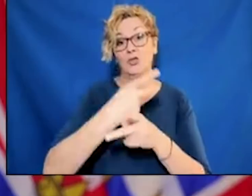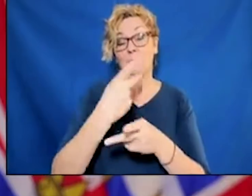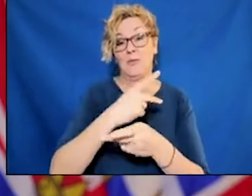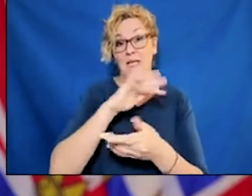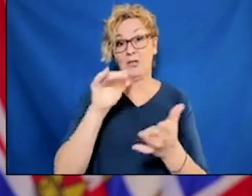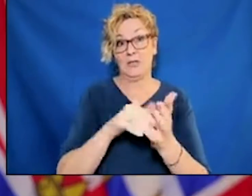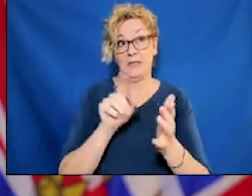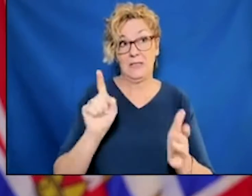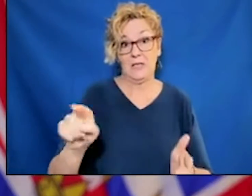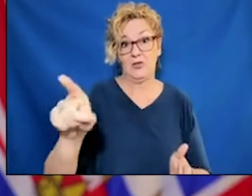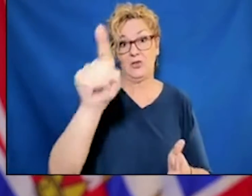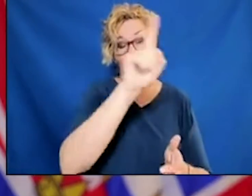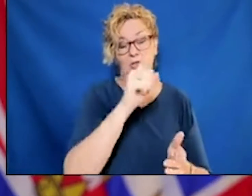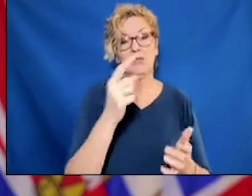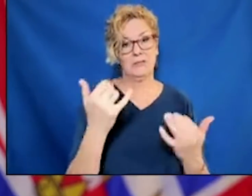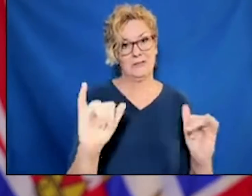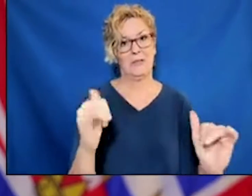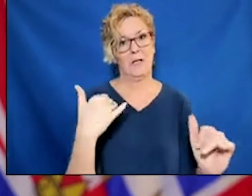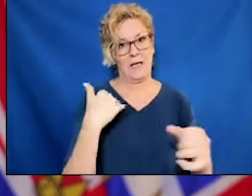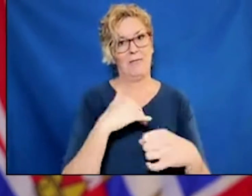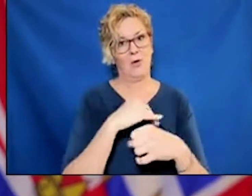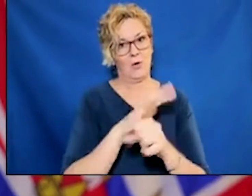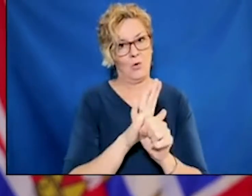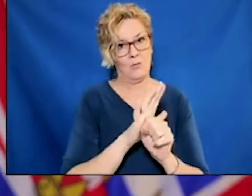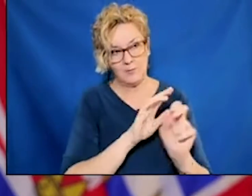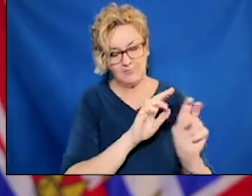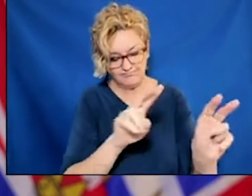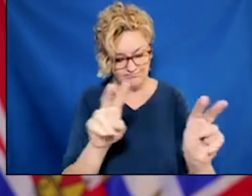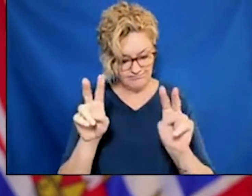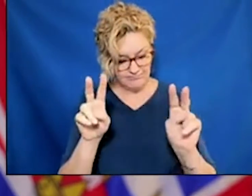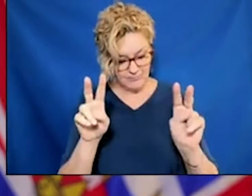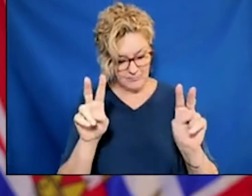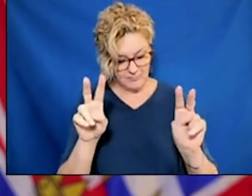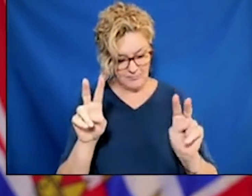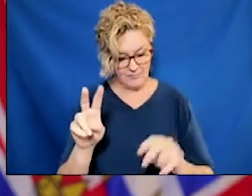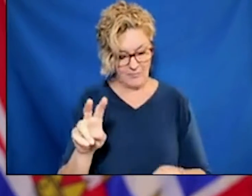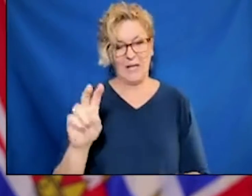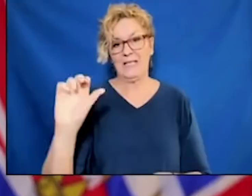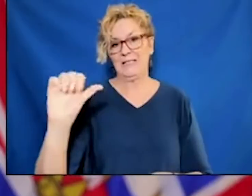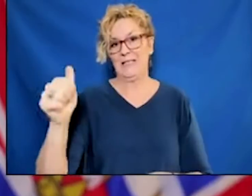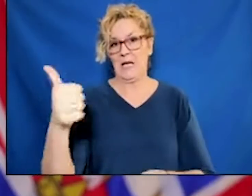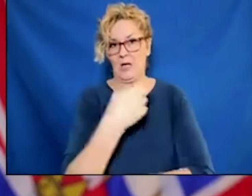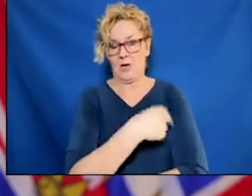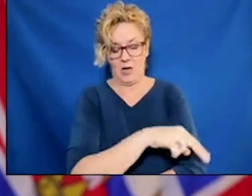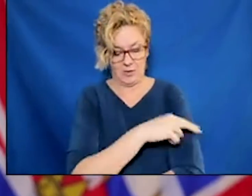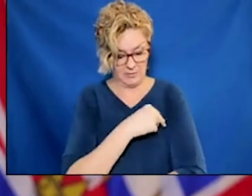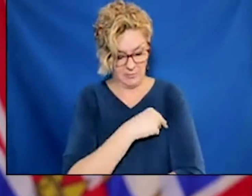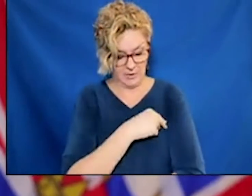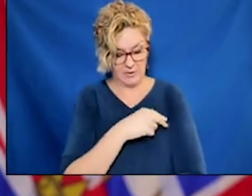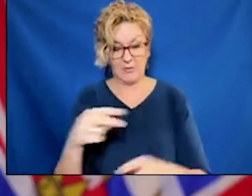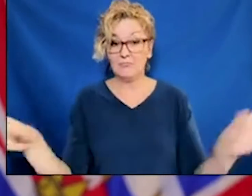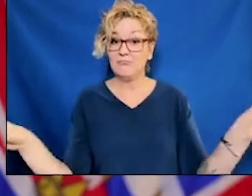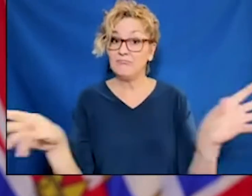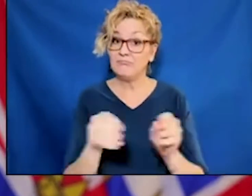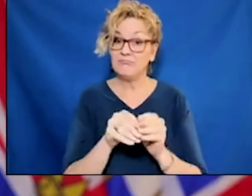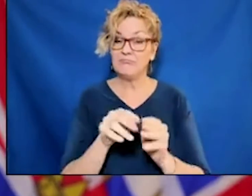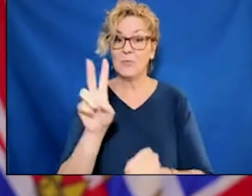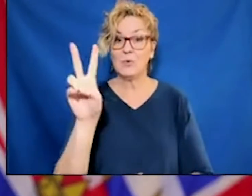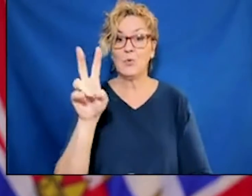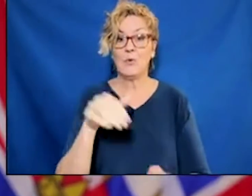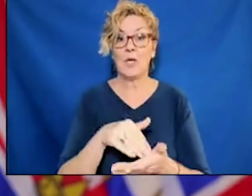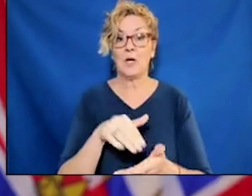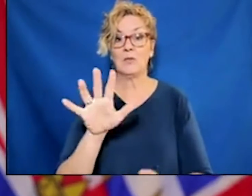involving 2,054 people in long-term care, 1,339 residents, and 708